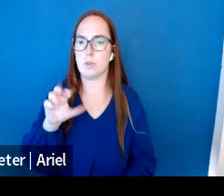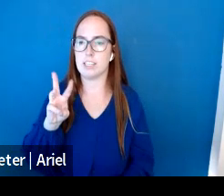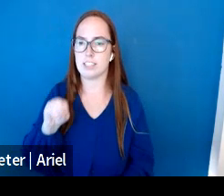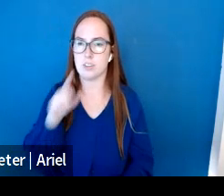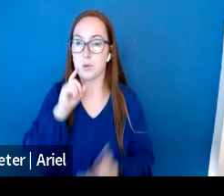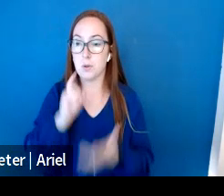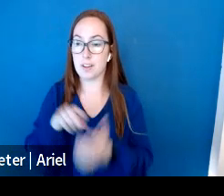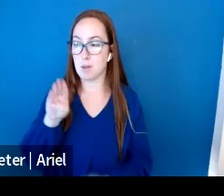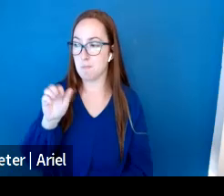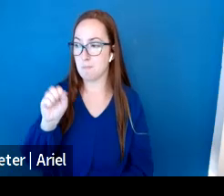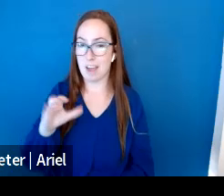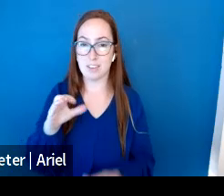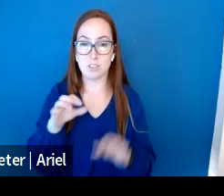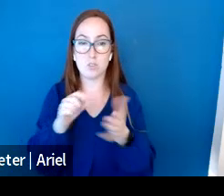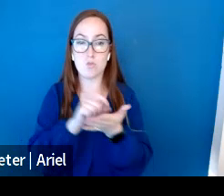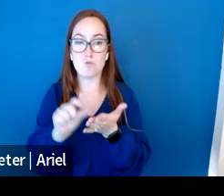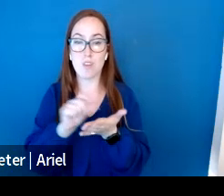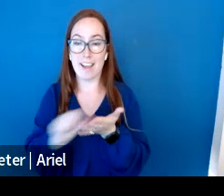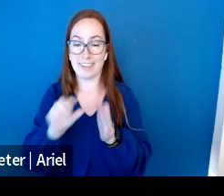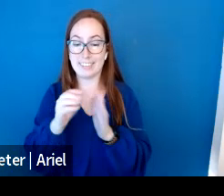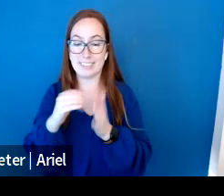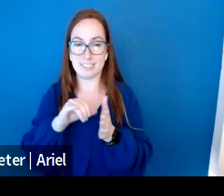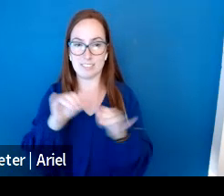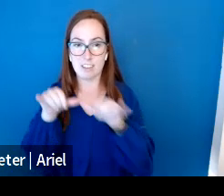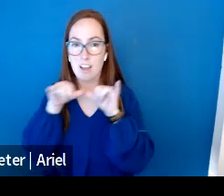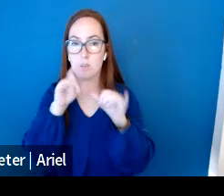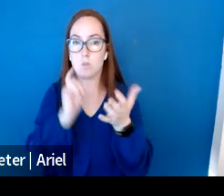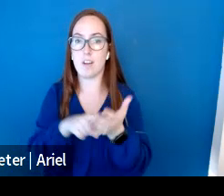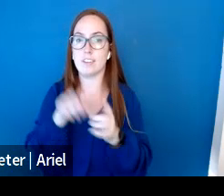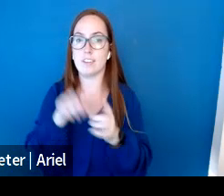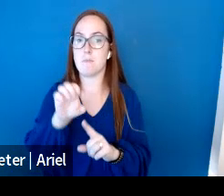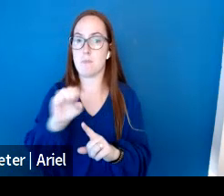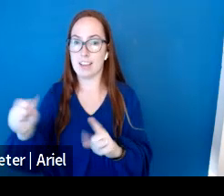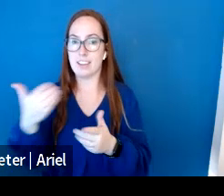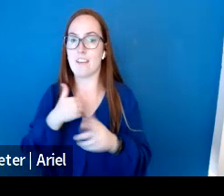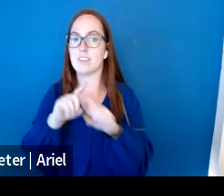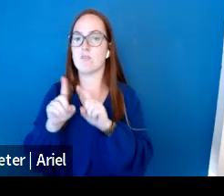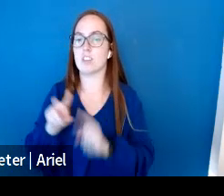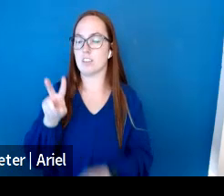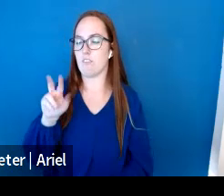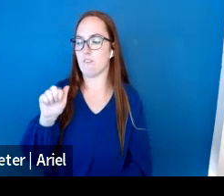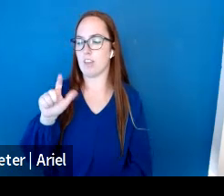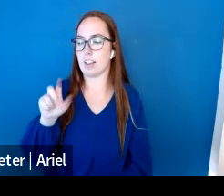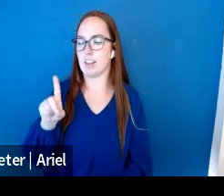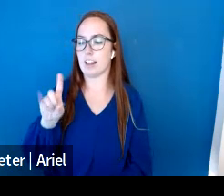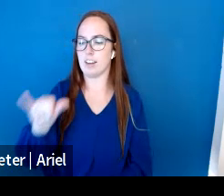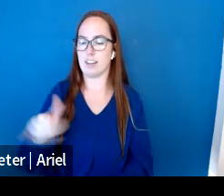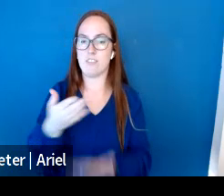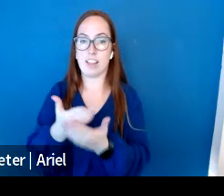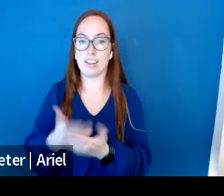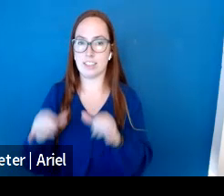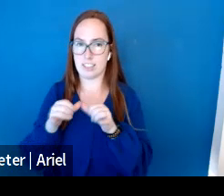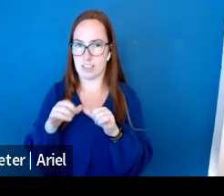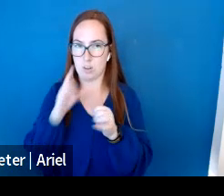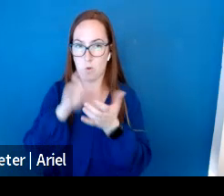grading scales, the BESS includes validity indexes. And you'll see an F index, you'll see